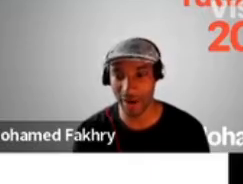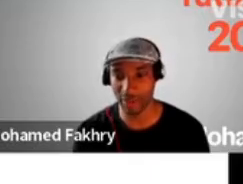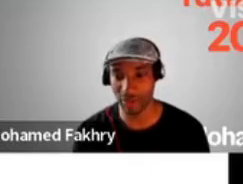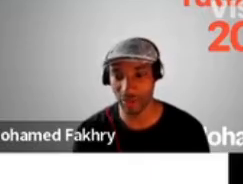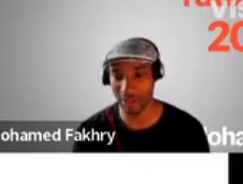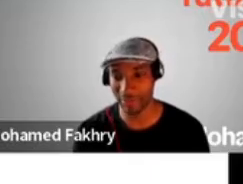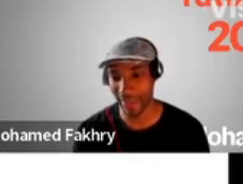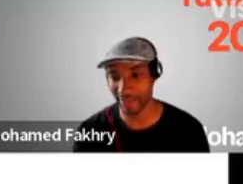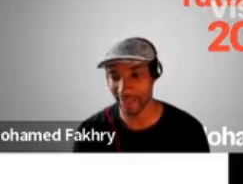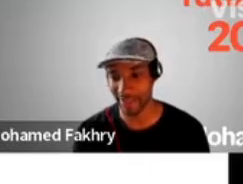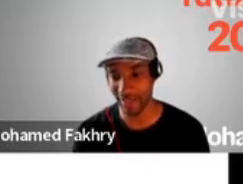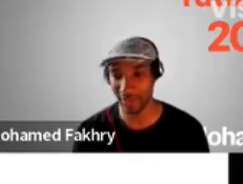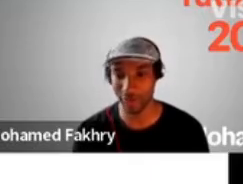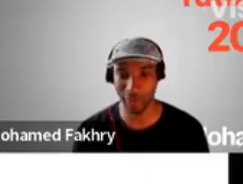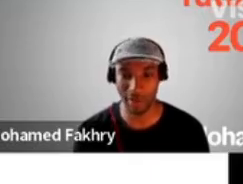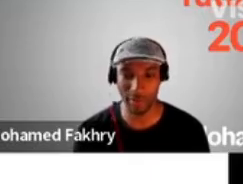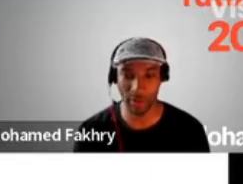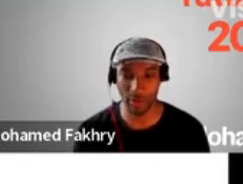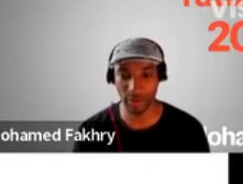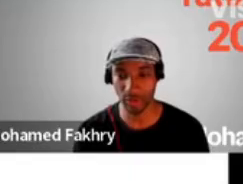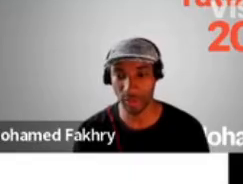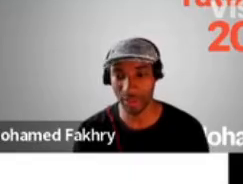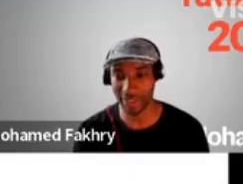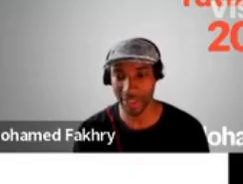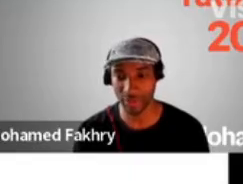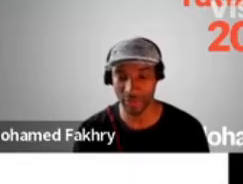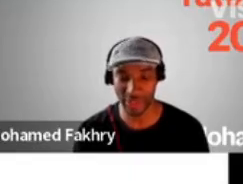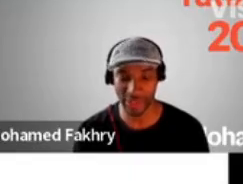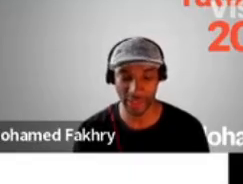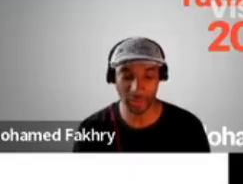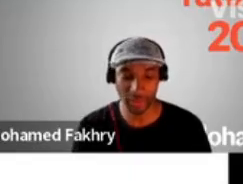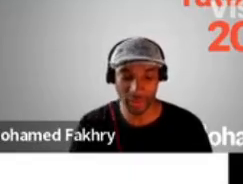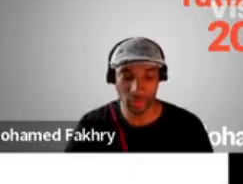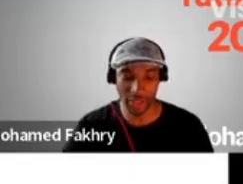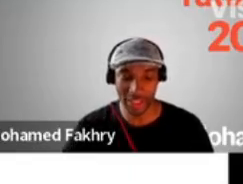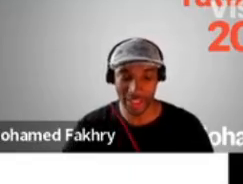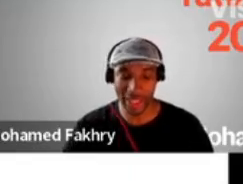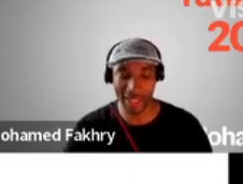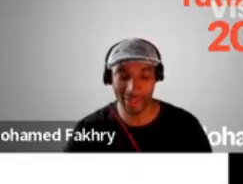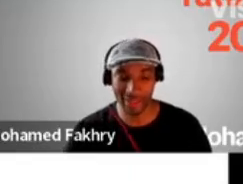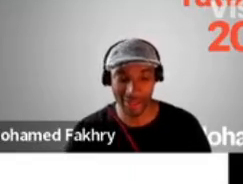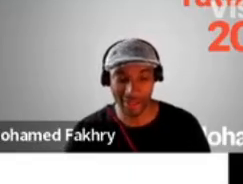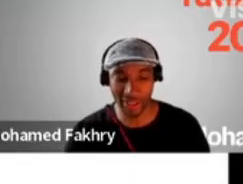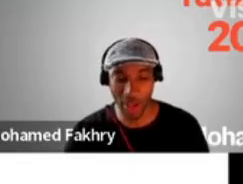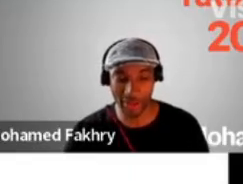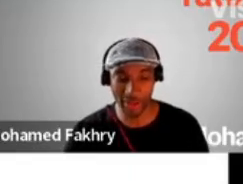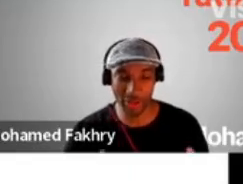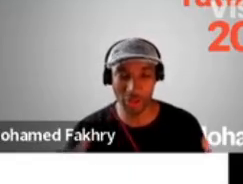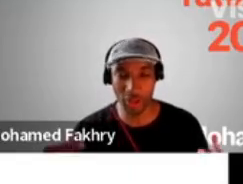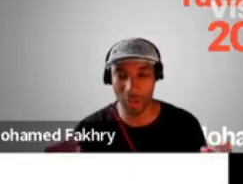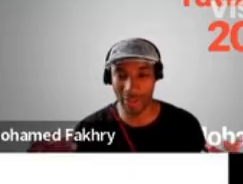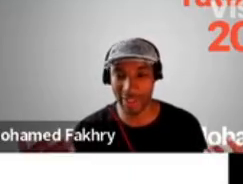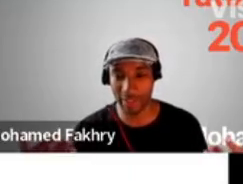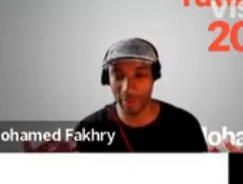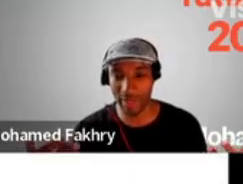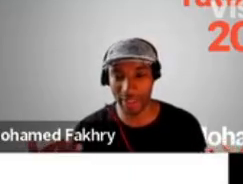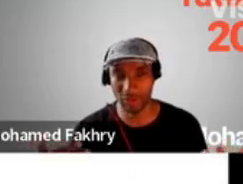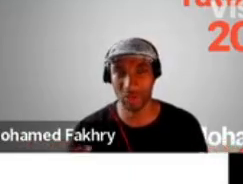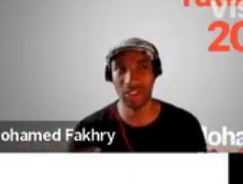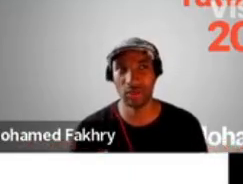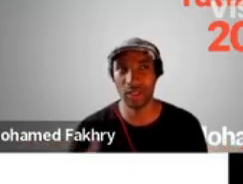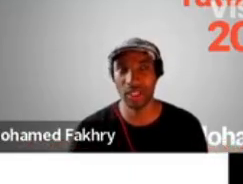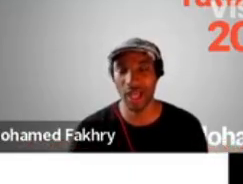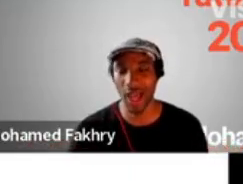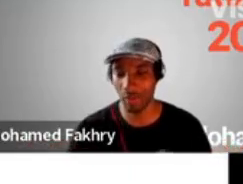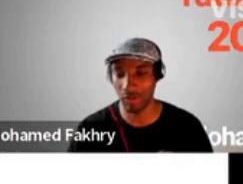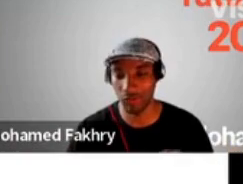about our studio space, like you remember we went to Portland State University, but just looking at the way the studio was set up, like it